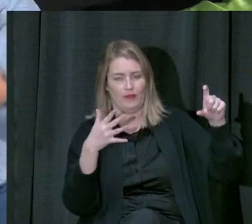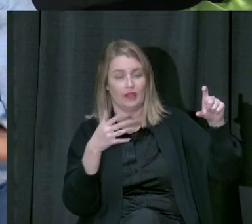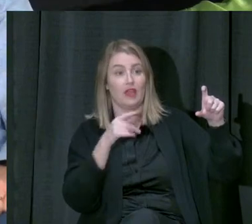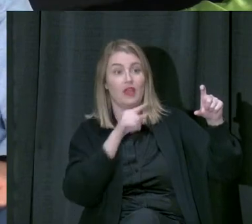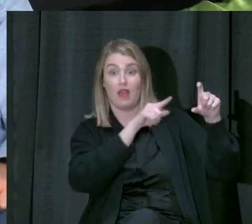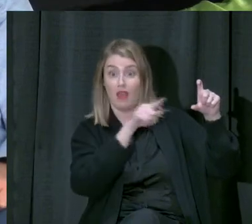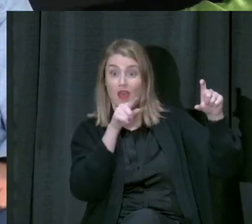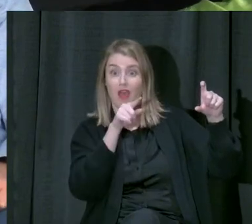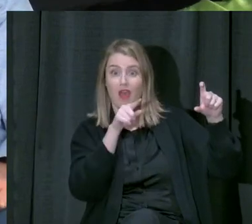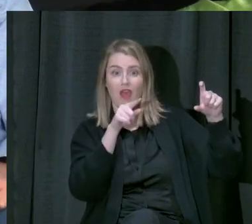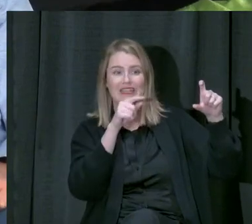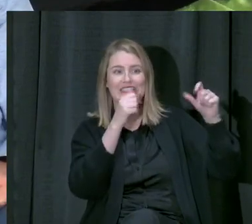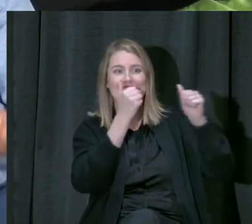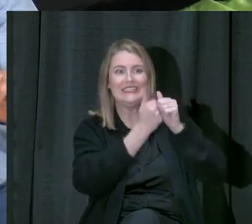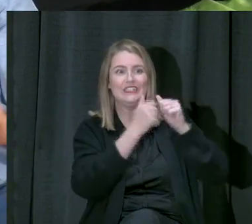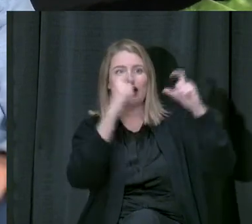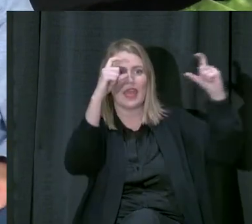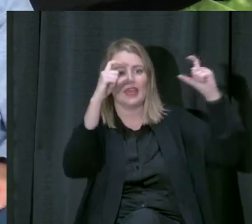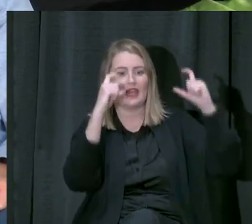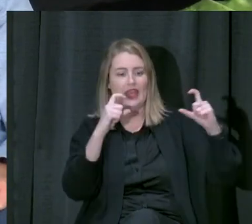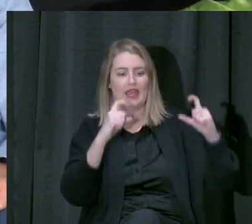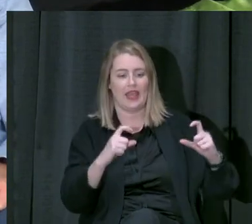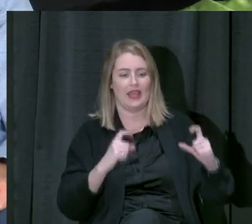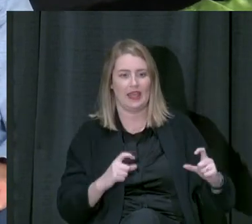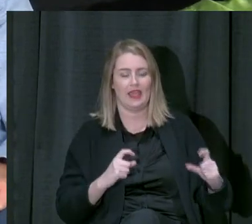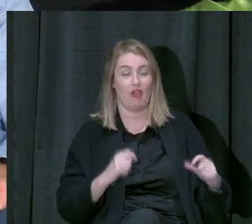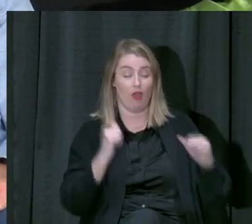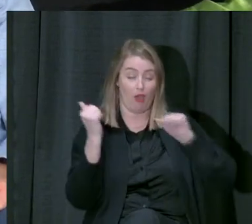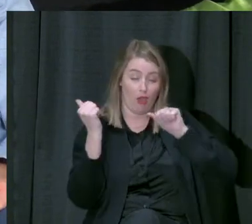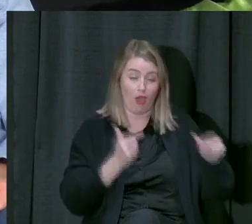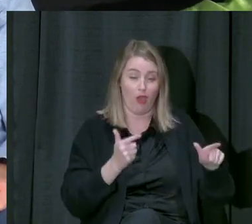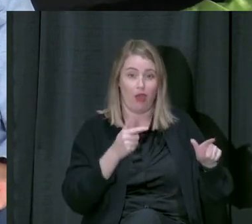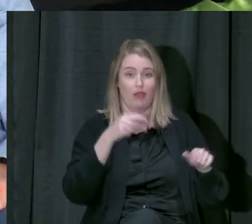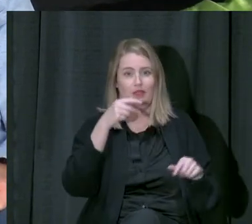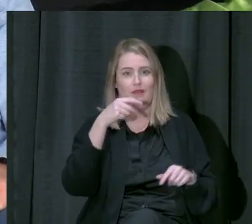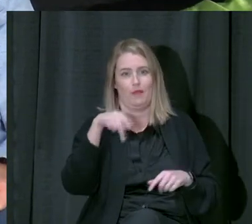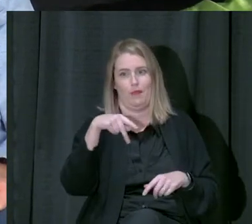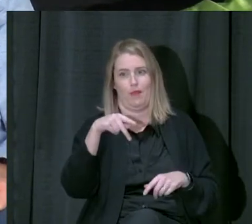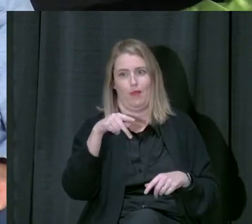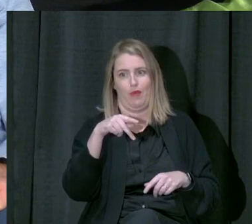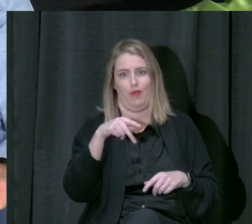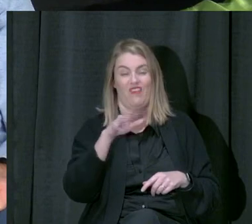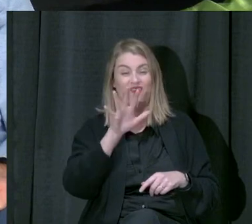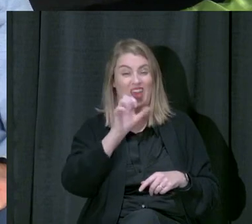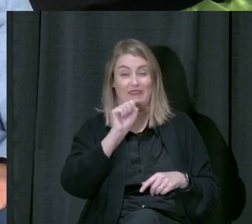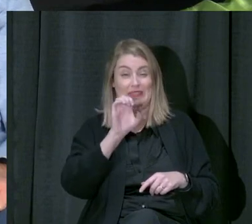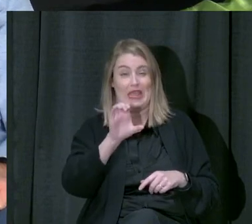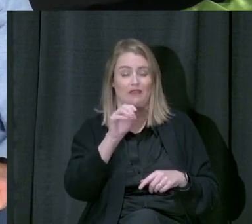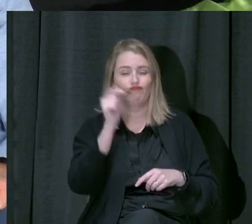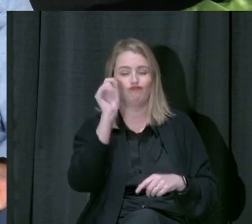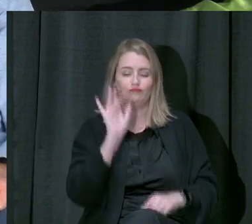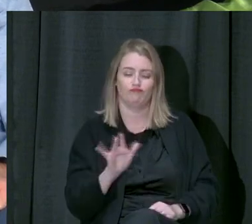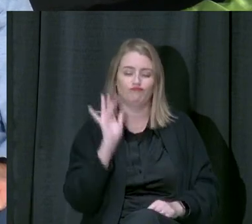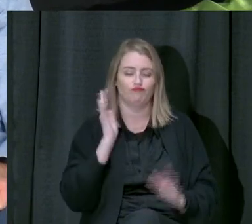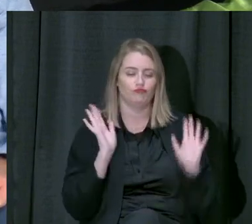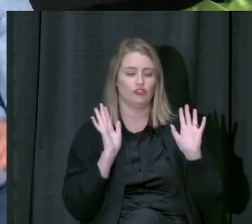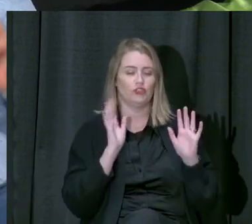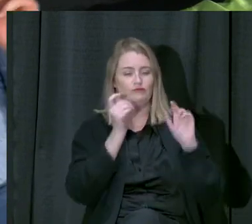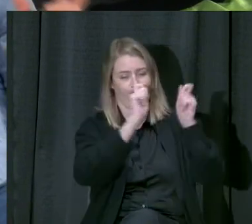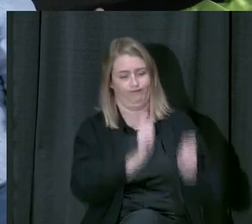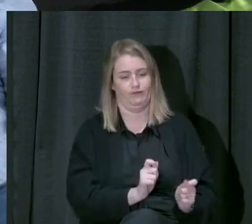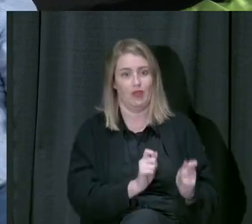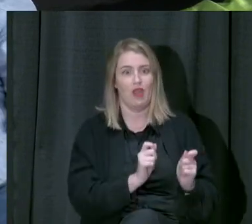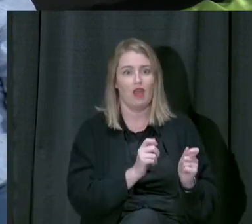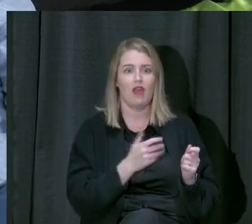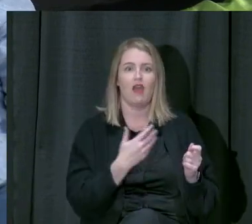make every heading in your document purple in 5 seconds, that's efficiency. That is really a fact, and it